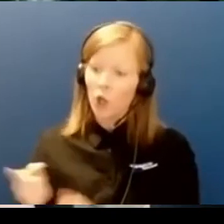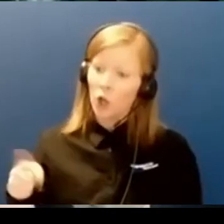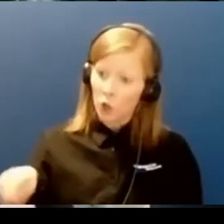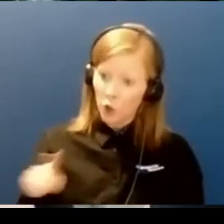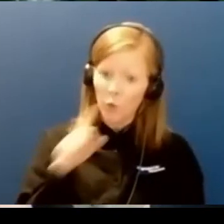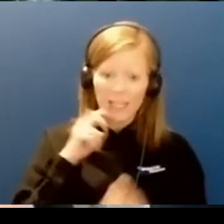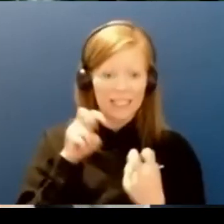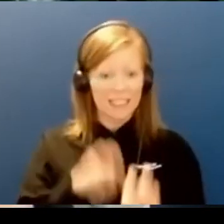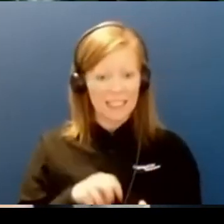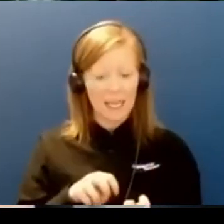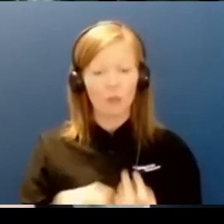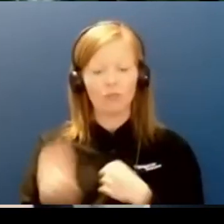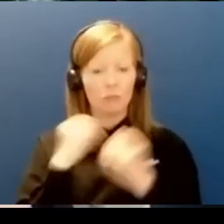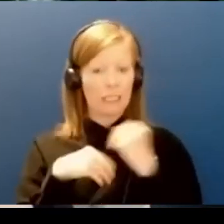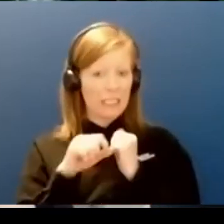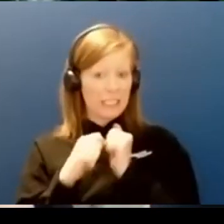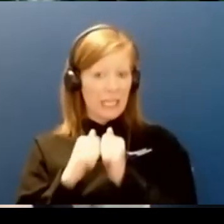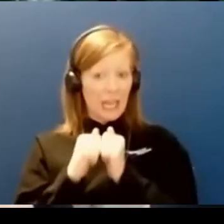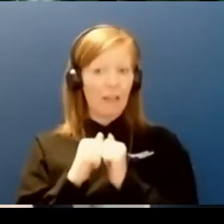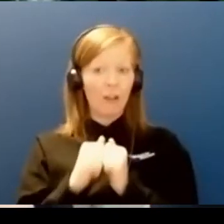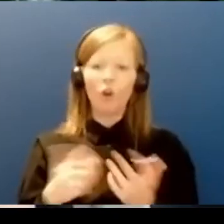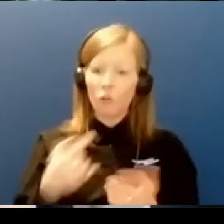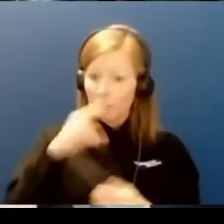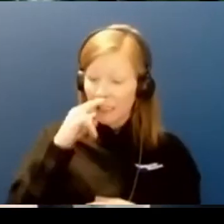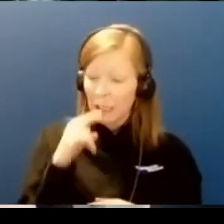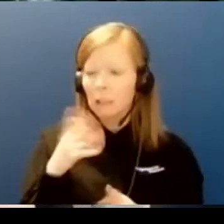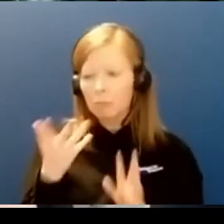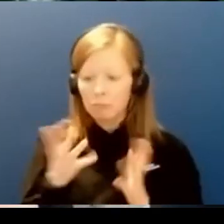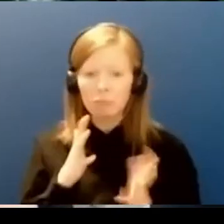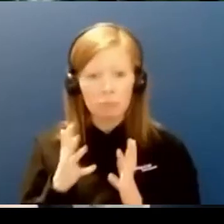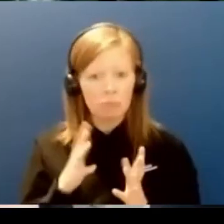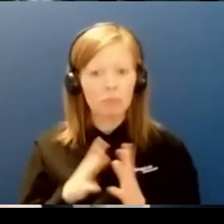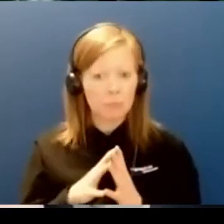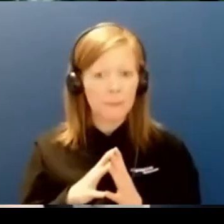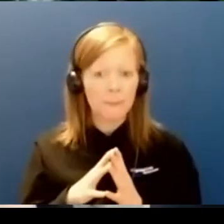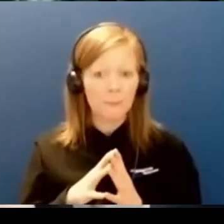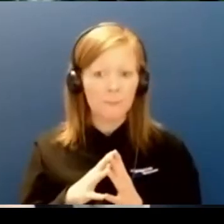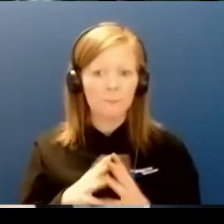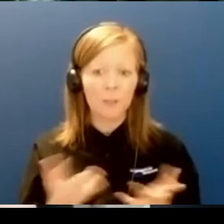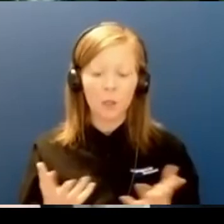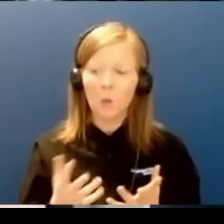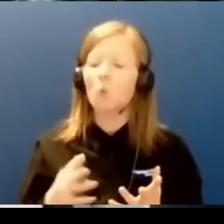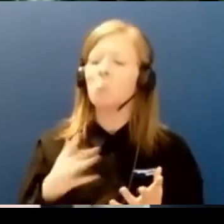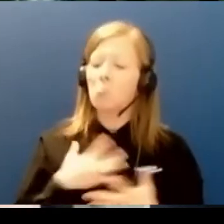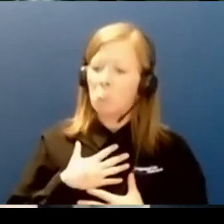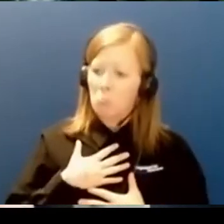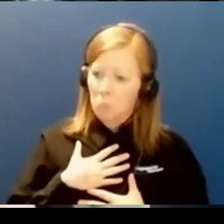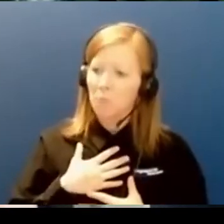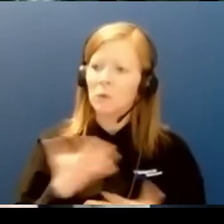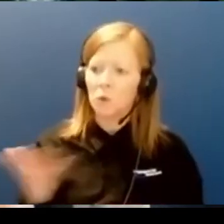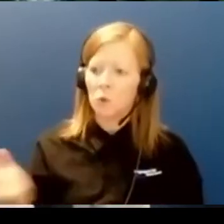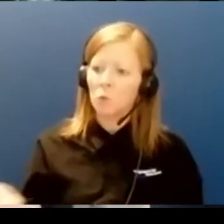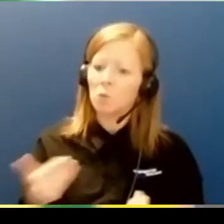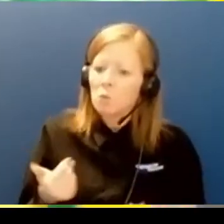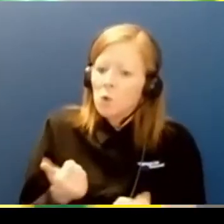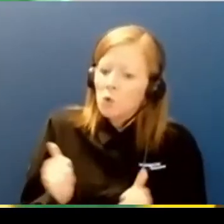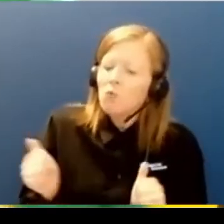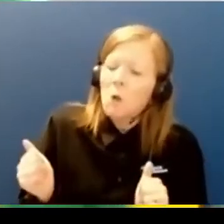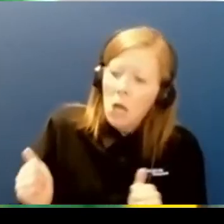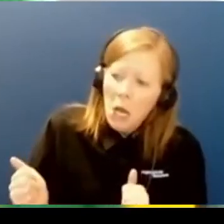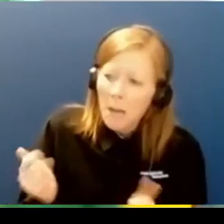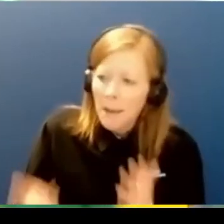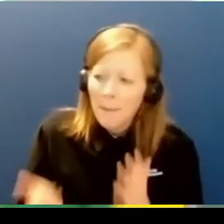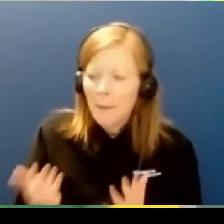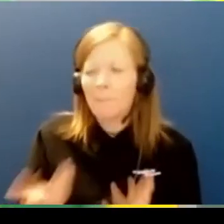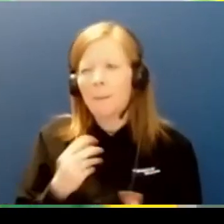that food together. And the kid is a little bit more likely to want to at least embrace, maybe not try it first, but at least be a little more comfortable